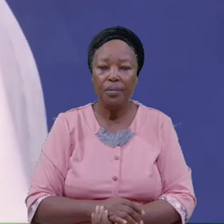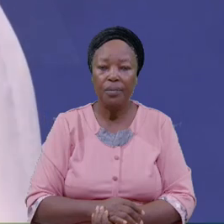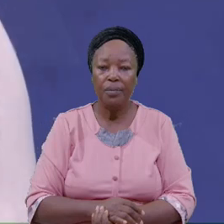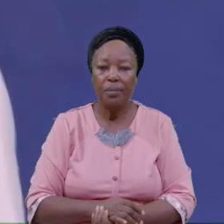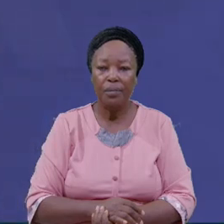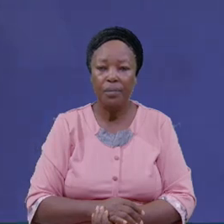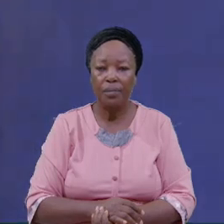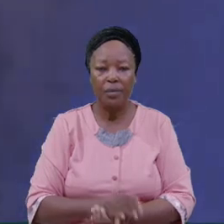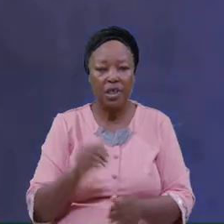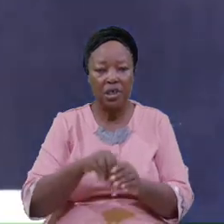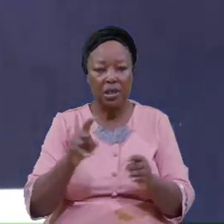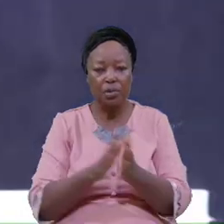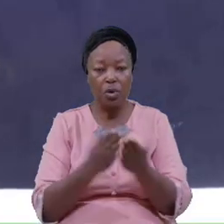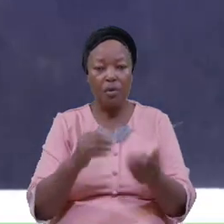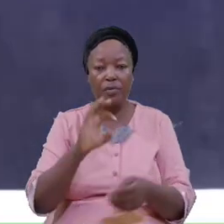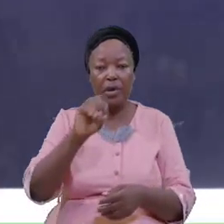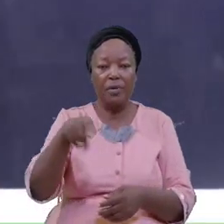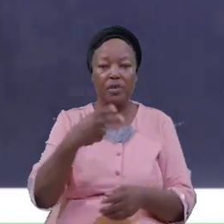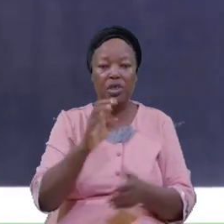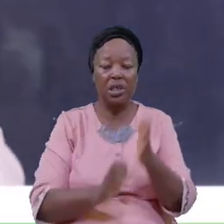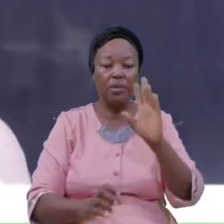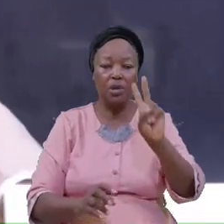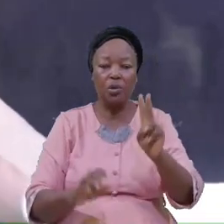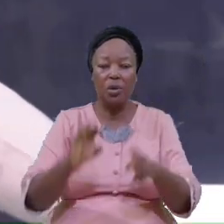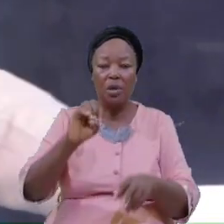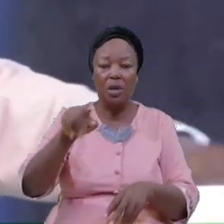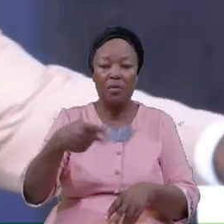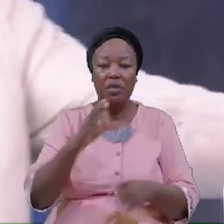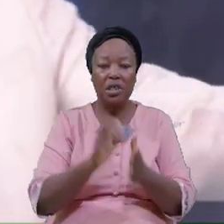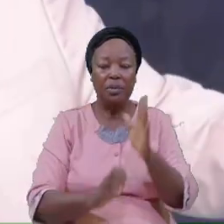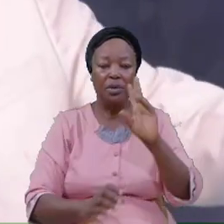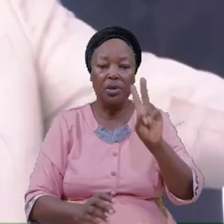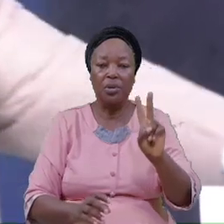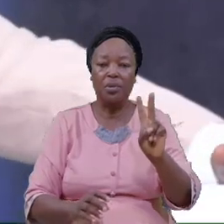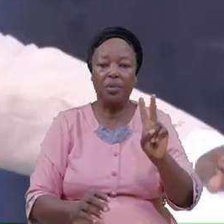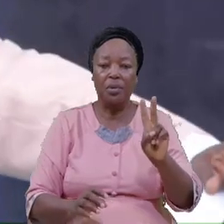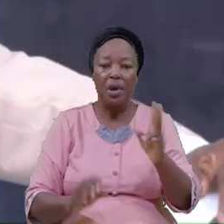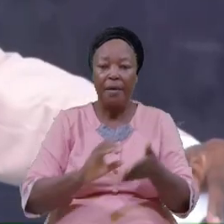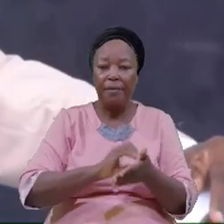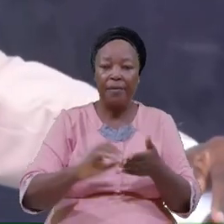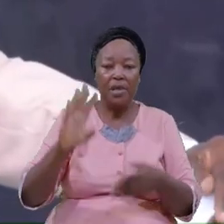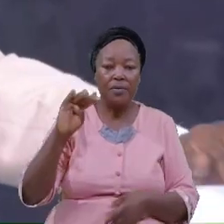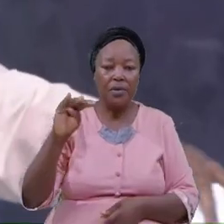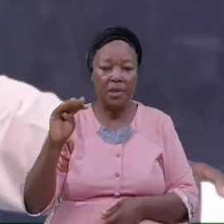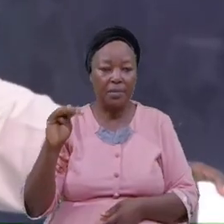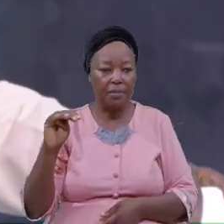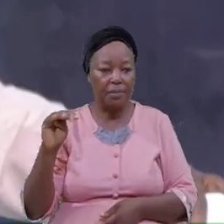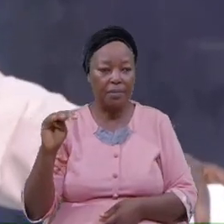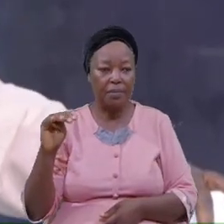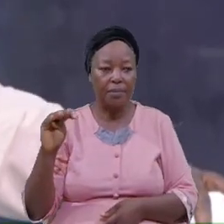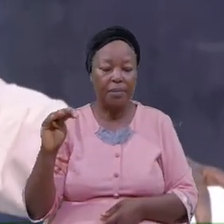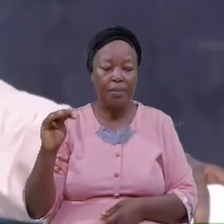Ephesians chapter 2. En Ephésiens chapitre 2. Ephesians chapter 2, reading from verse 14. Ephésiens 2, 14. For